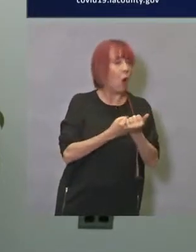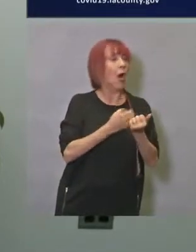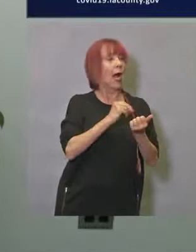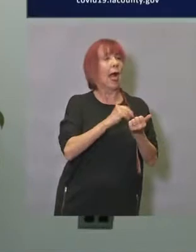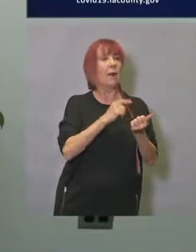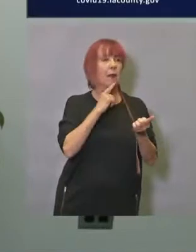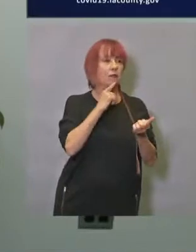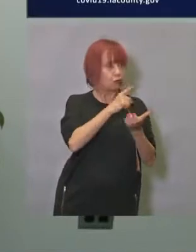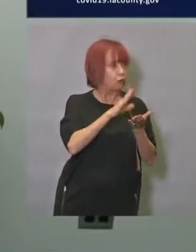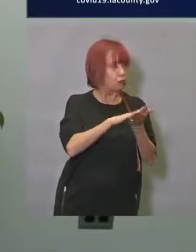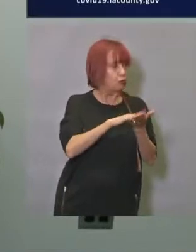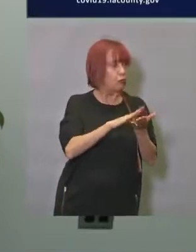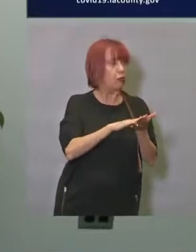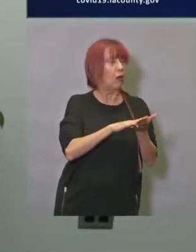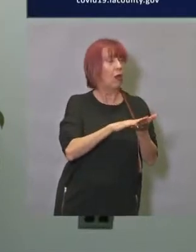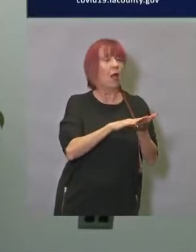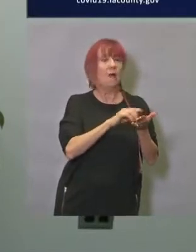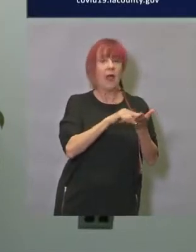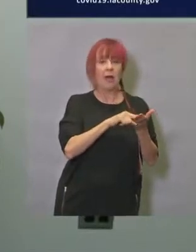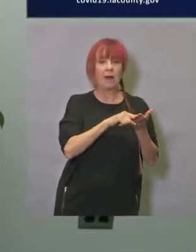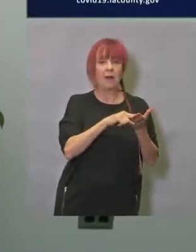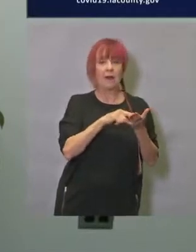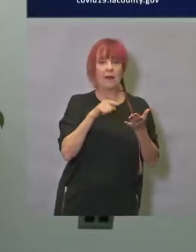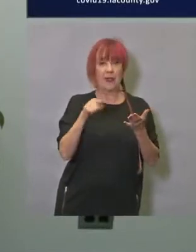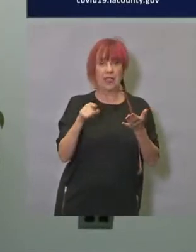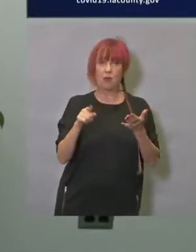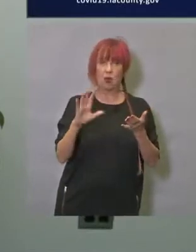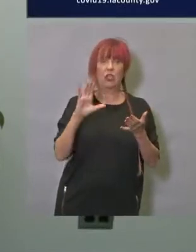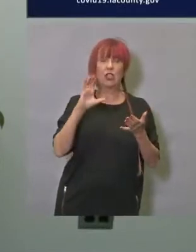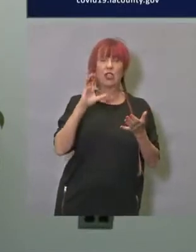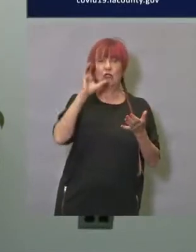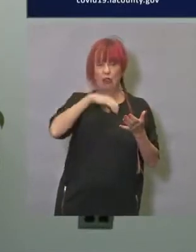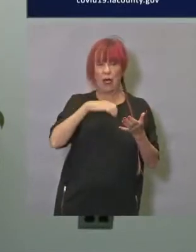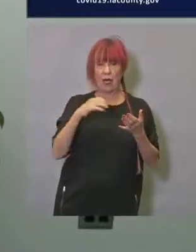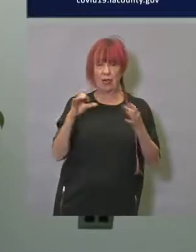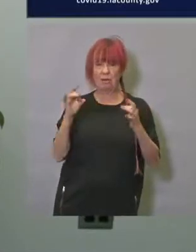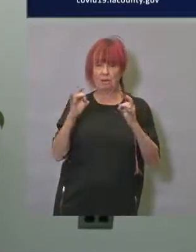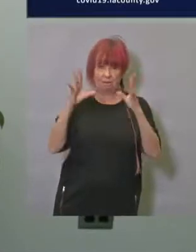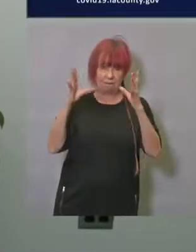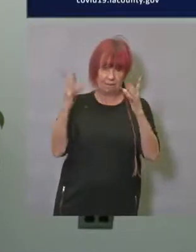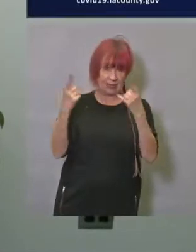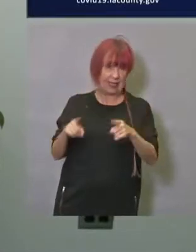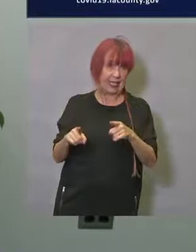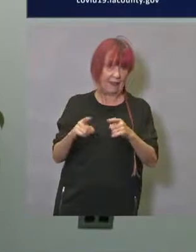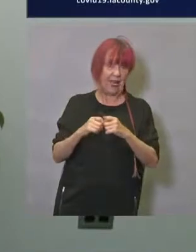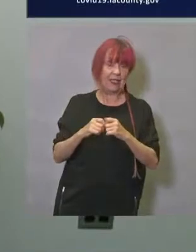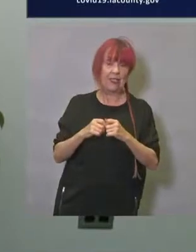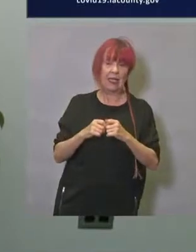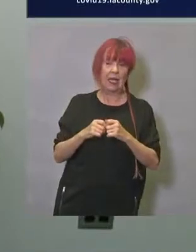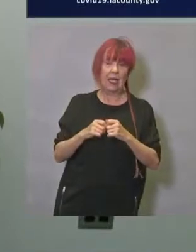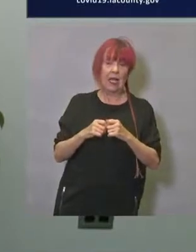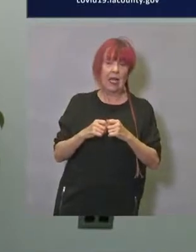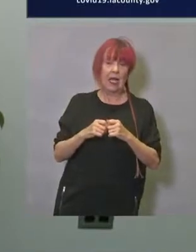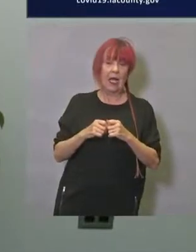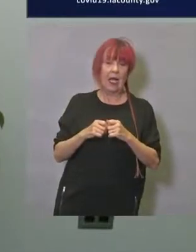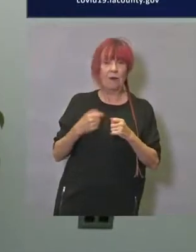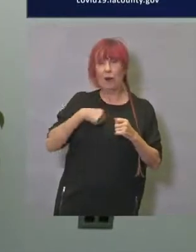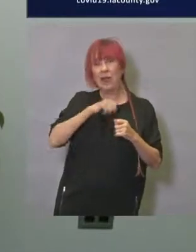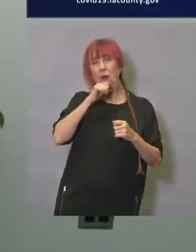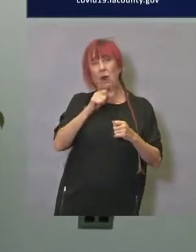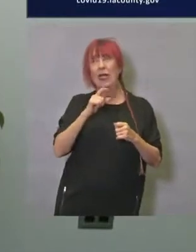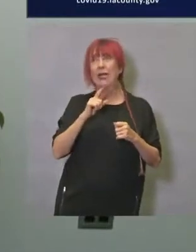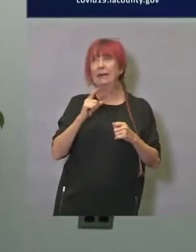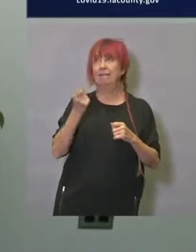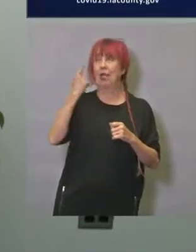not unusual adverse events associated with something we don't particularly understand or